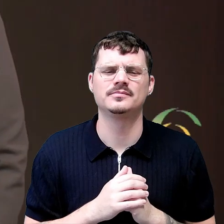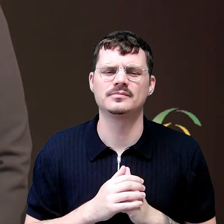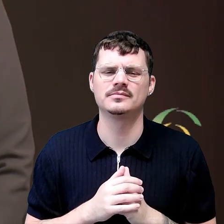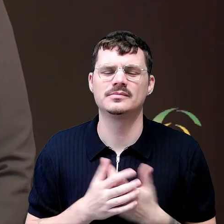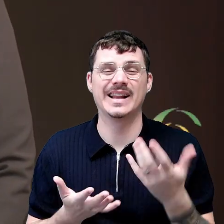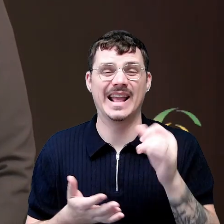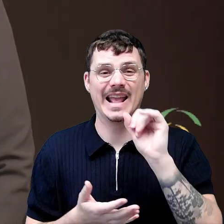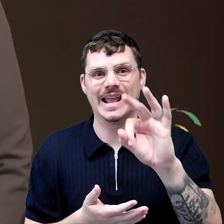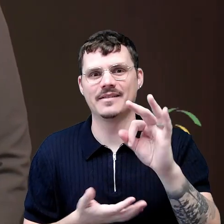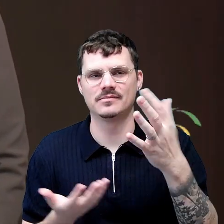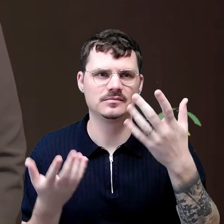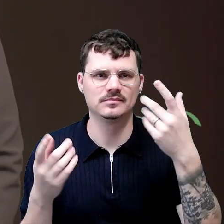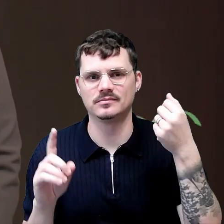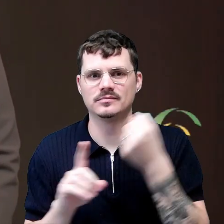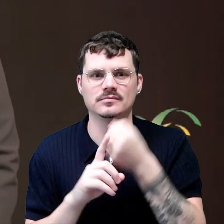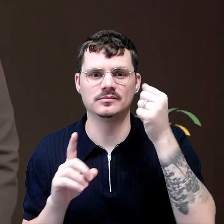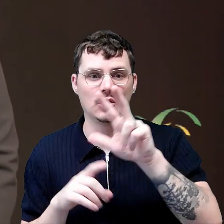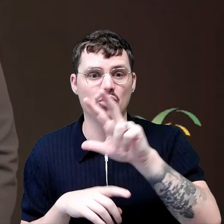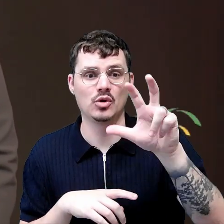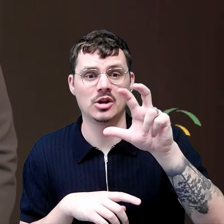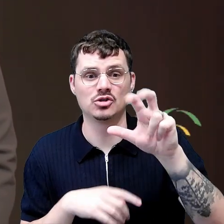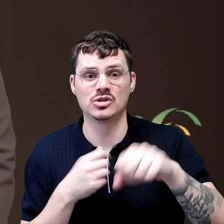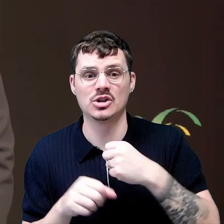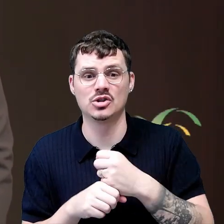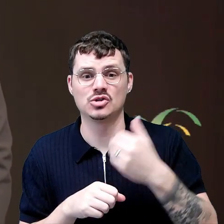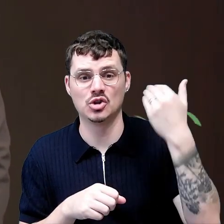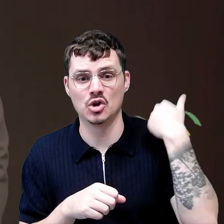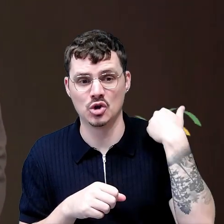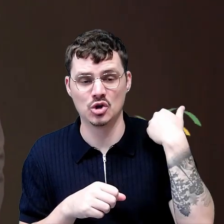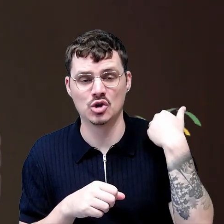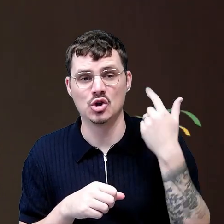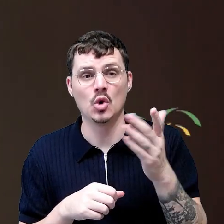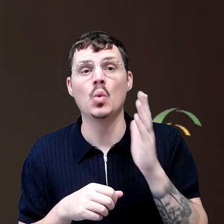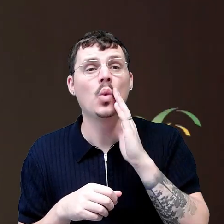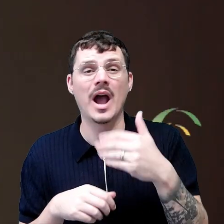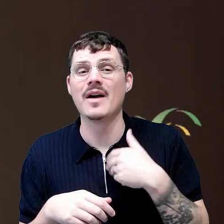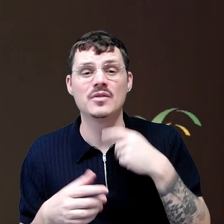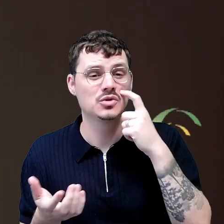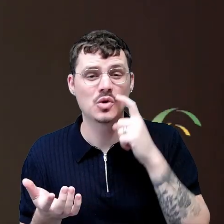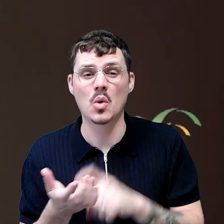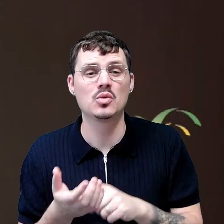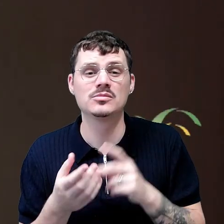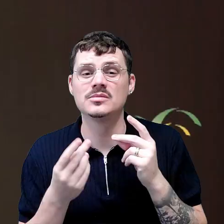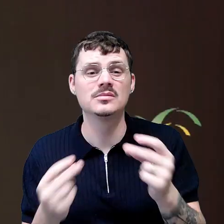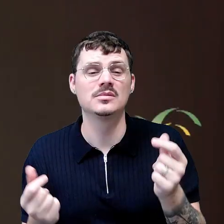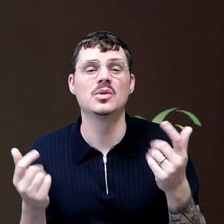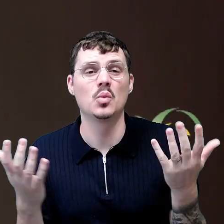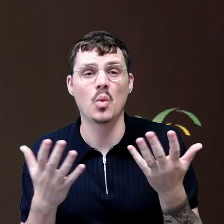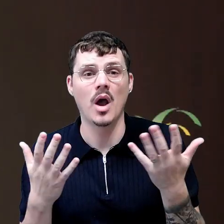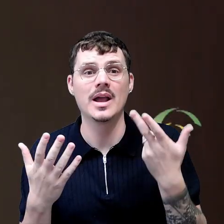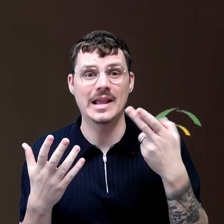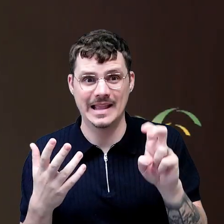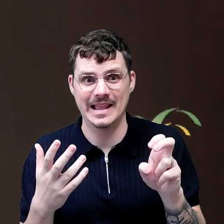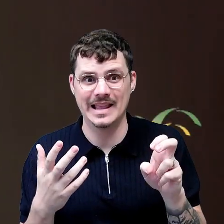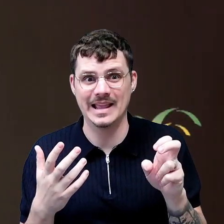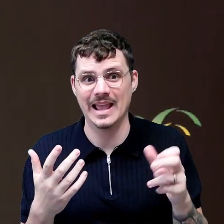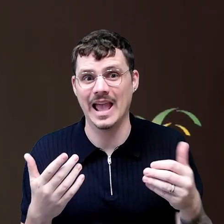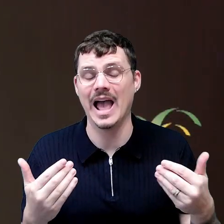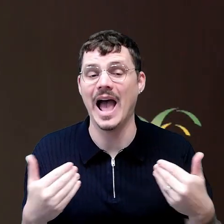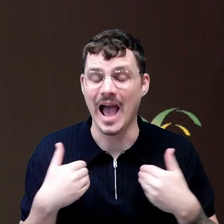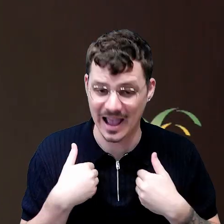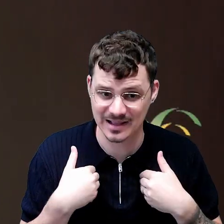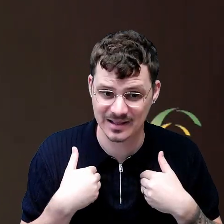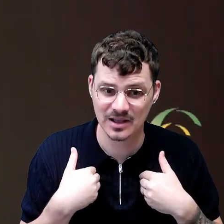And if it had been about 300 years ago, we would have noticed in a heartbeat that what he probably